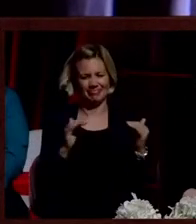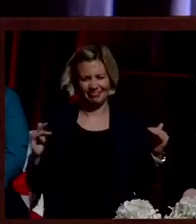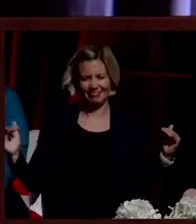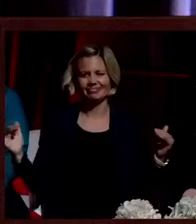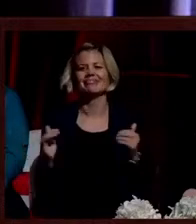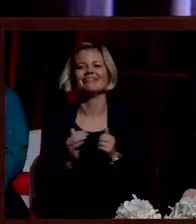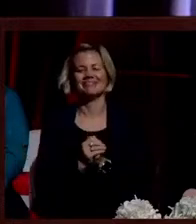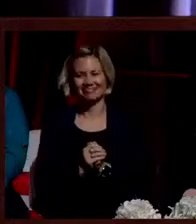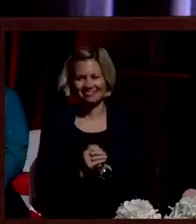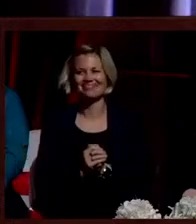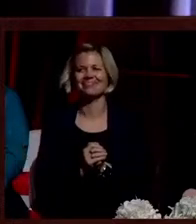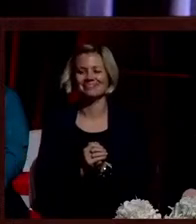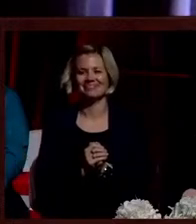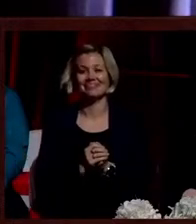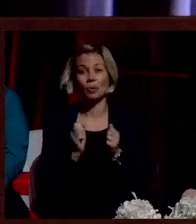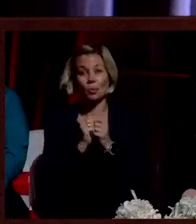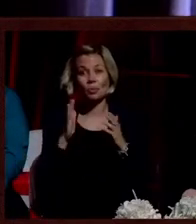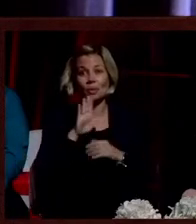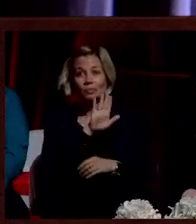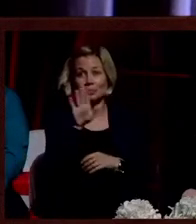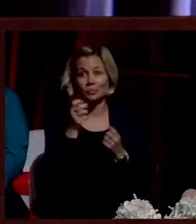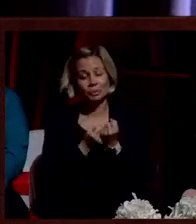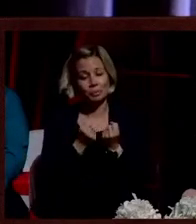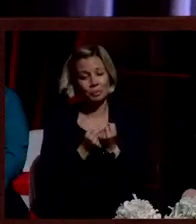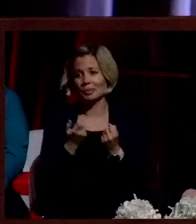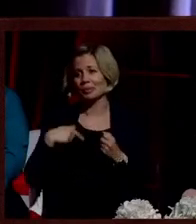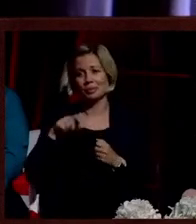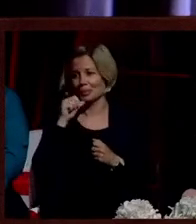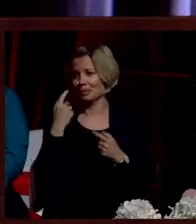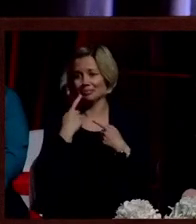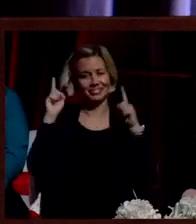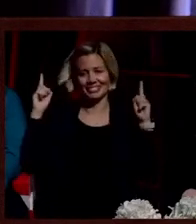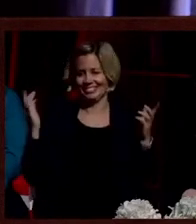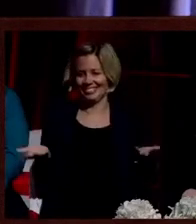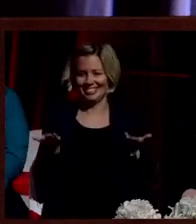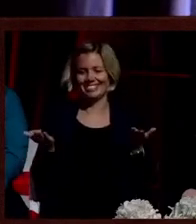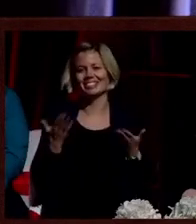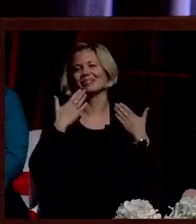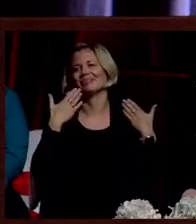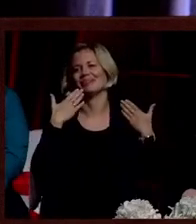everyone in between. Without all of you, we wouldn't be here. Gracias.